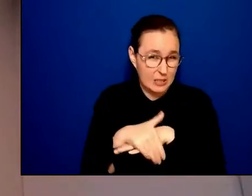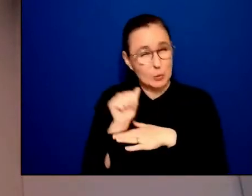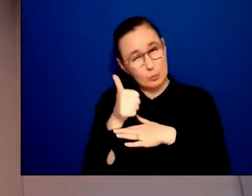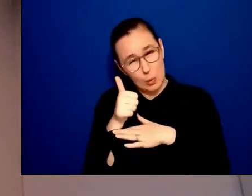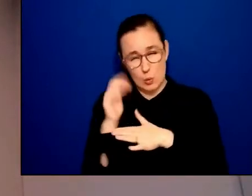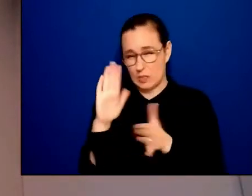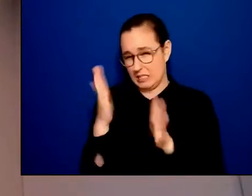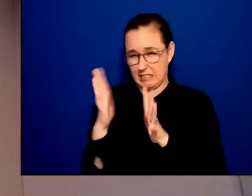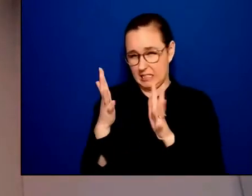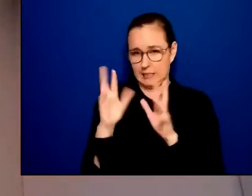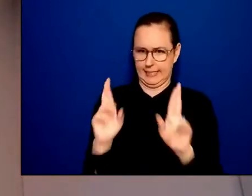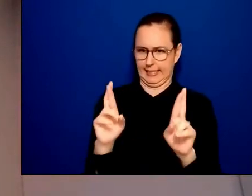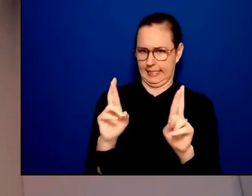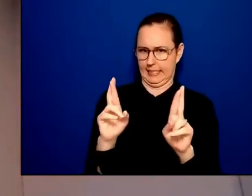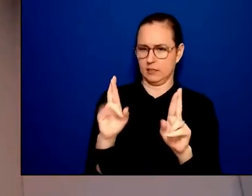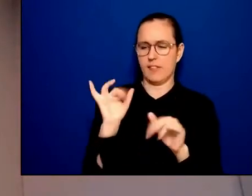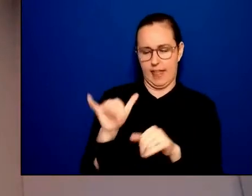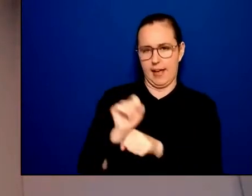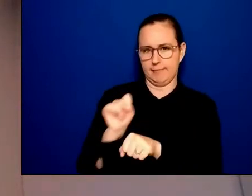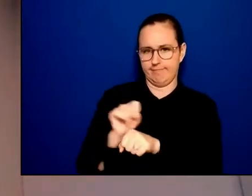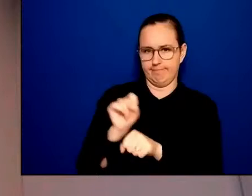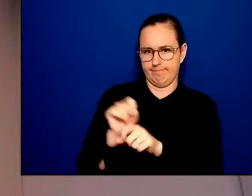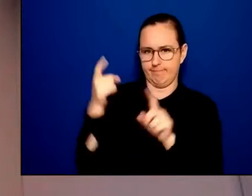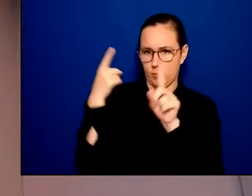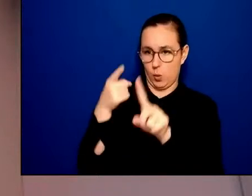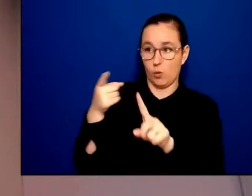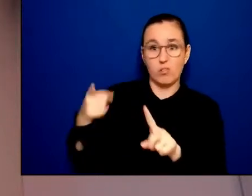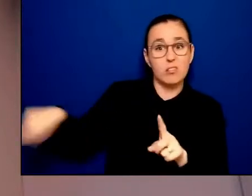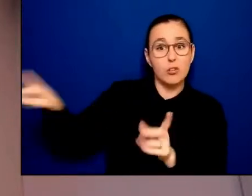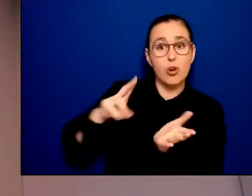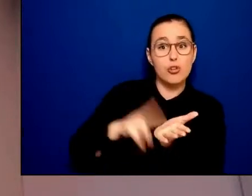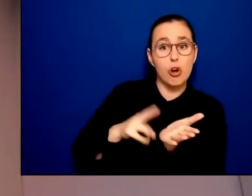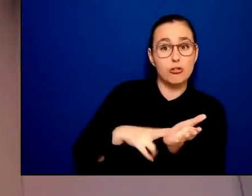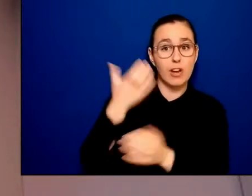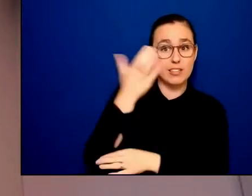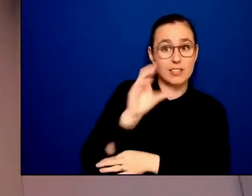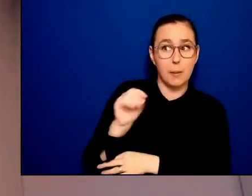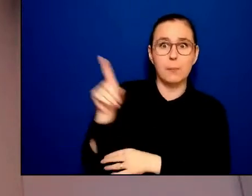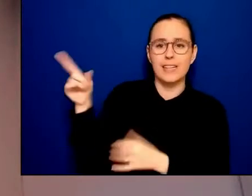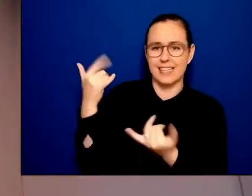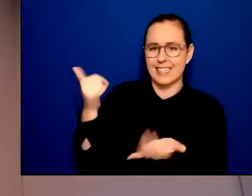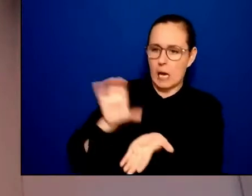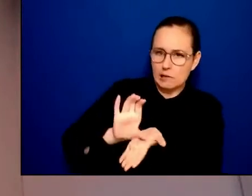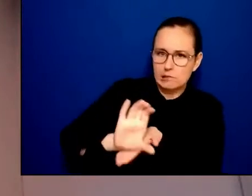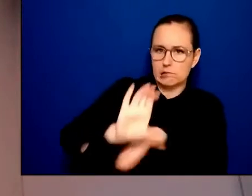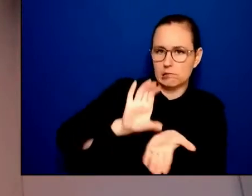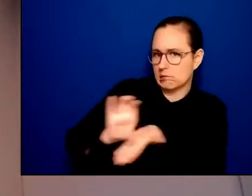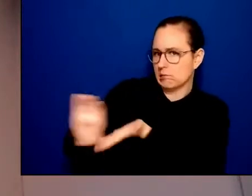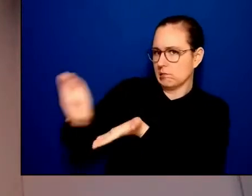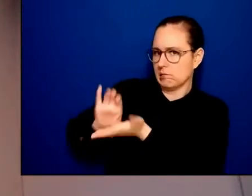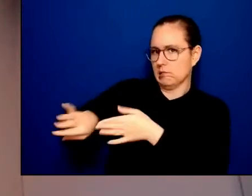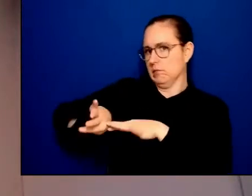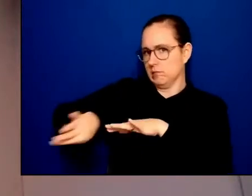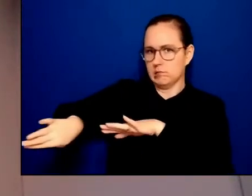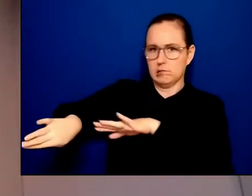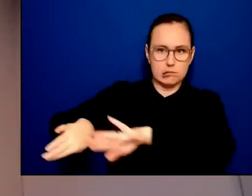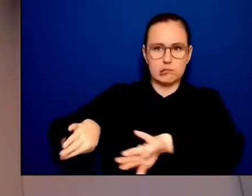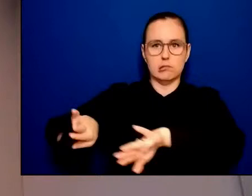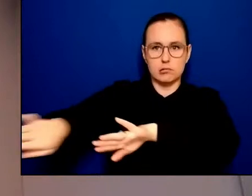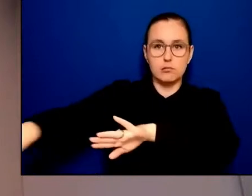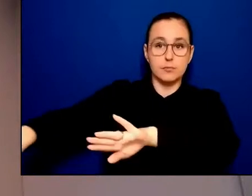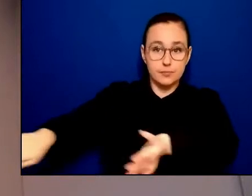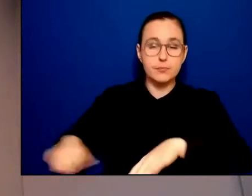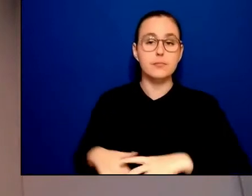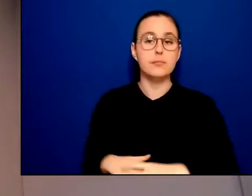our contractor with many pieces of equipment available and actively working. As we move along to Highway 3, we